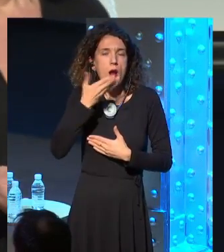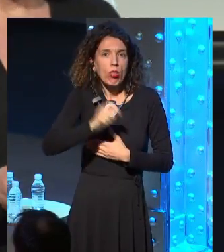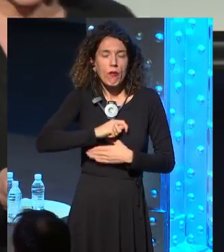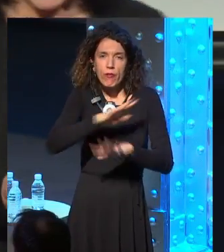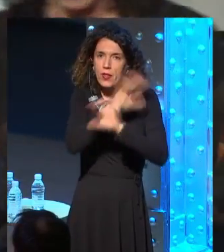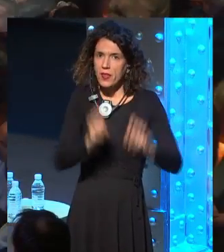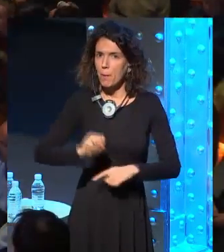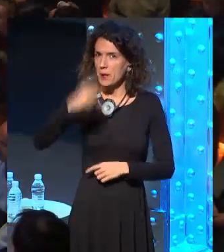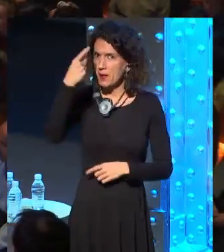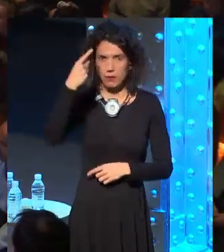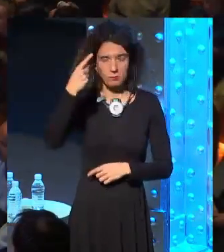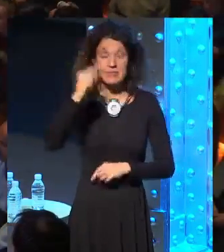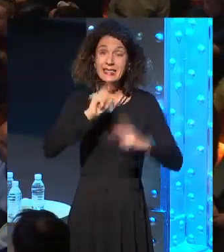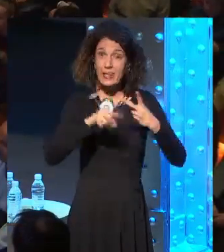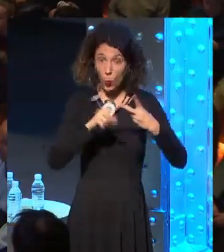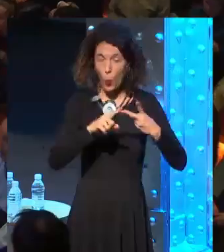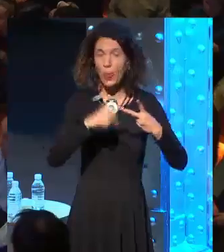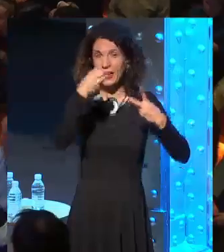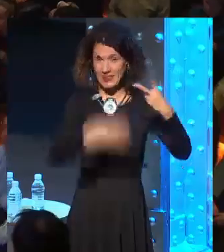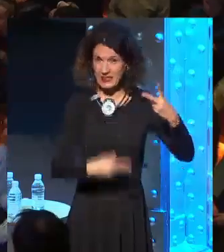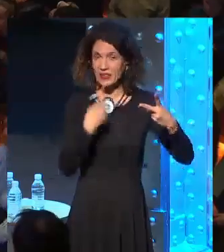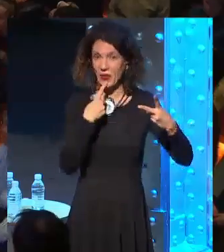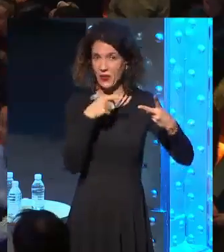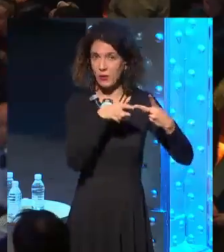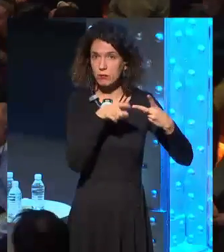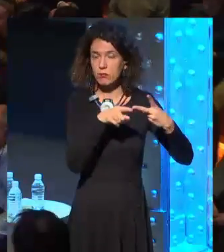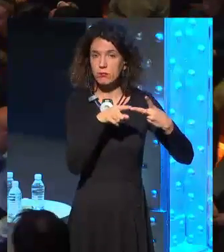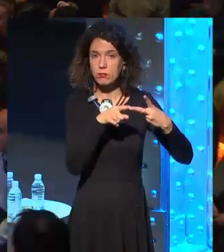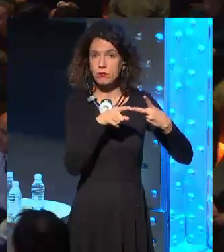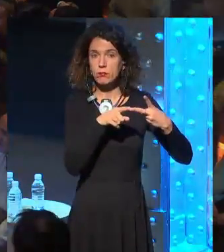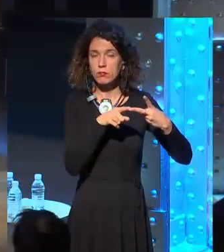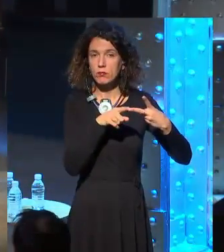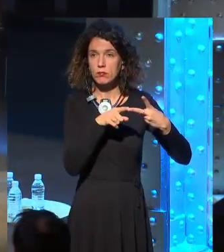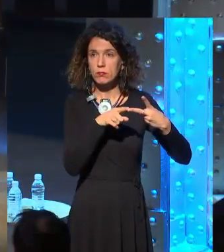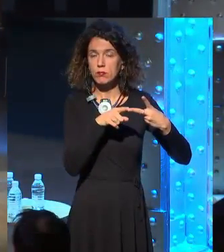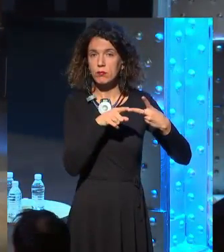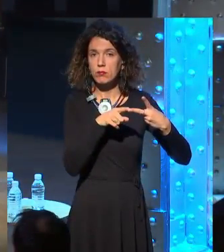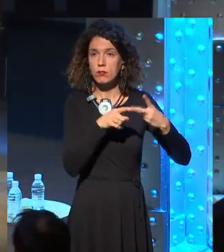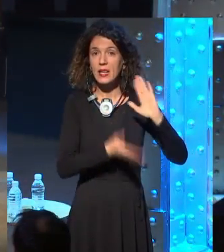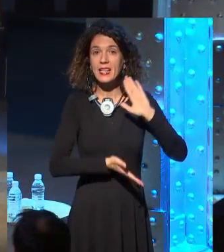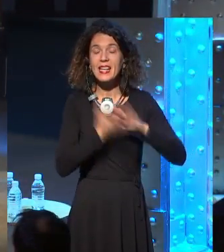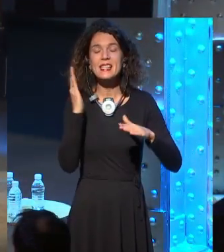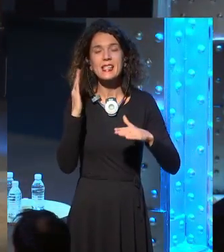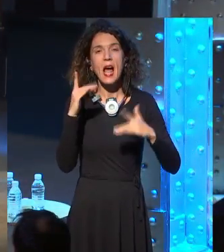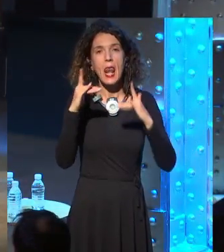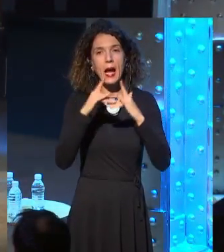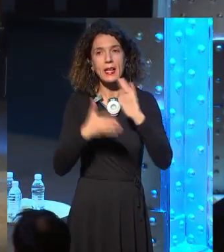The second one on the list was going to bed in really clean,